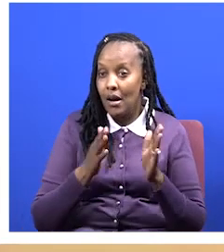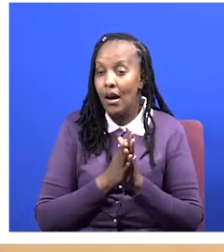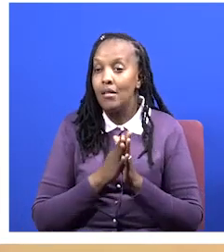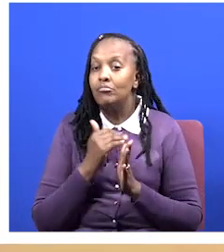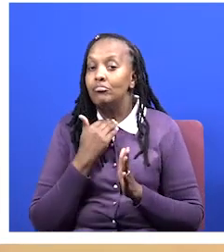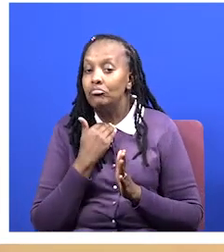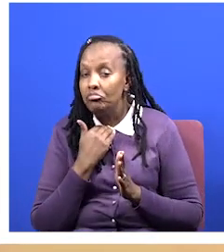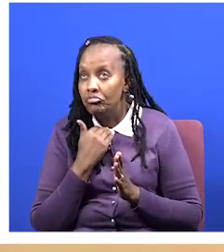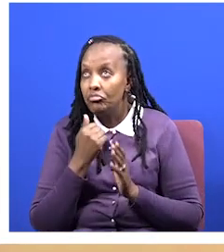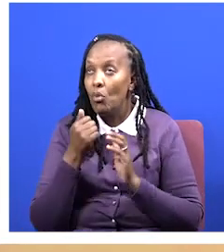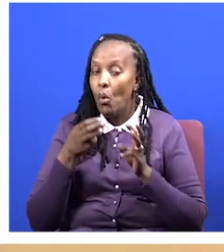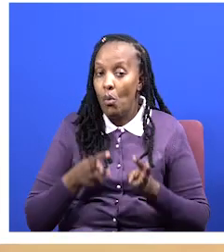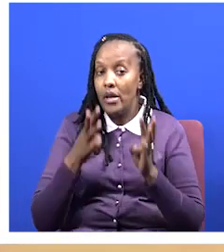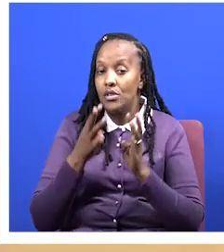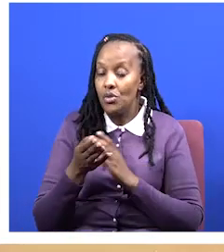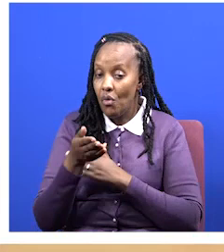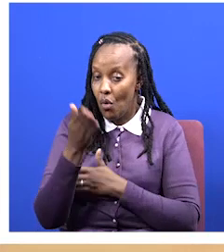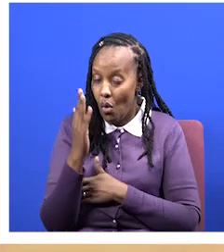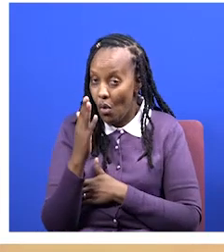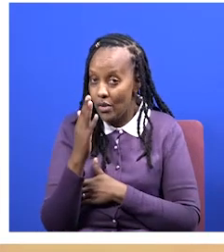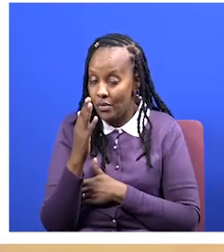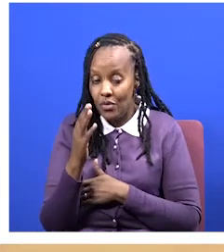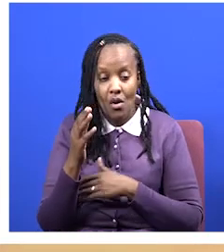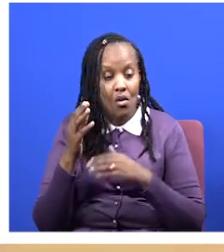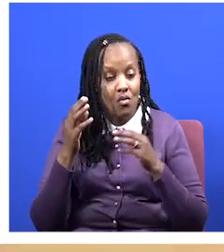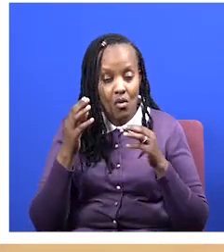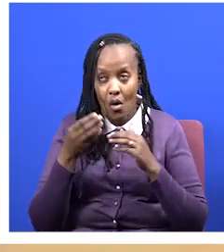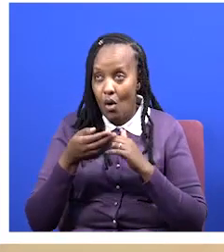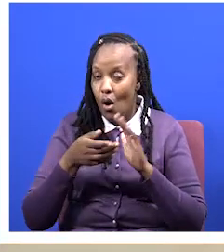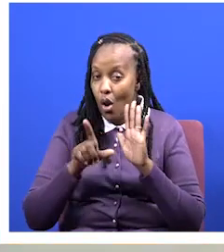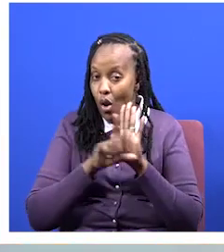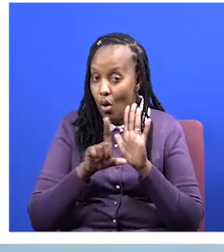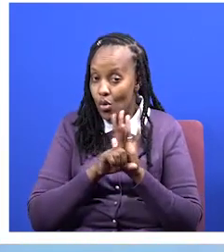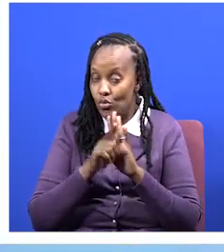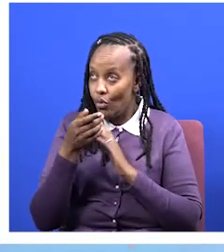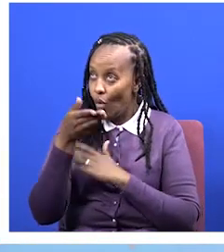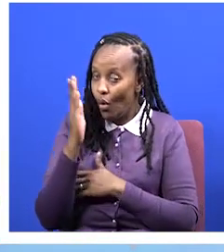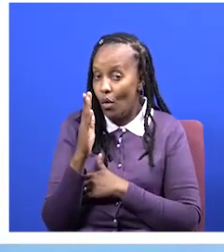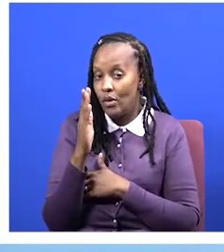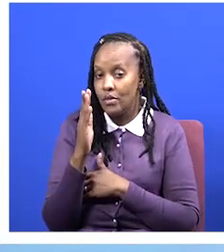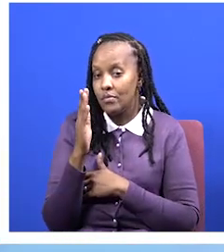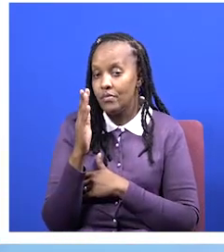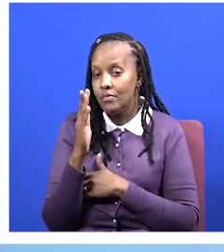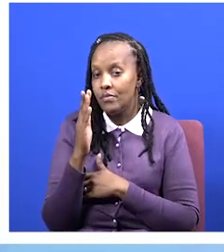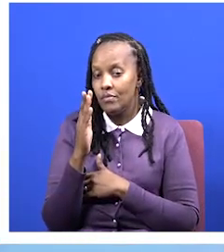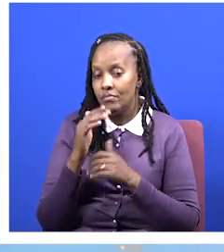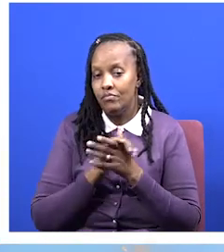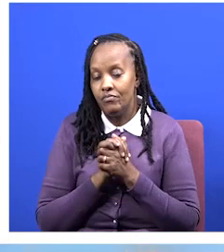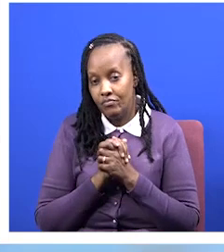thirsted for God's ways, for God's laws, for